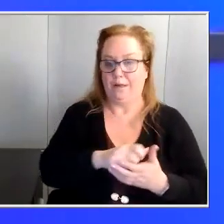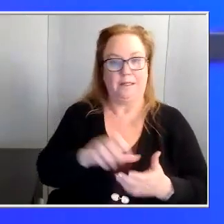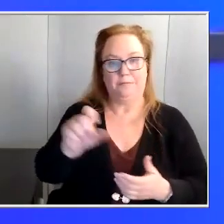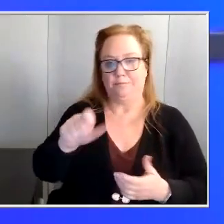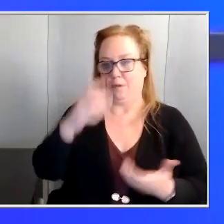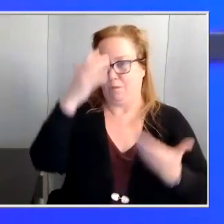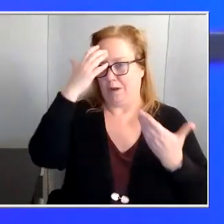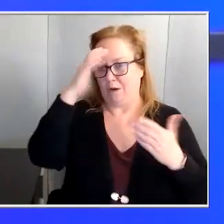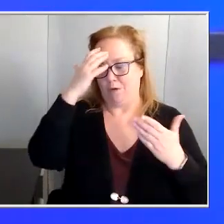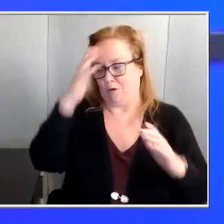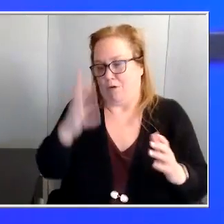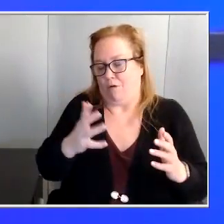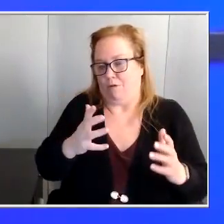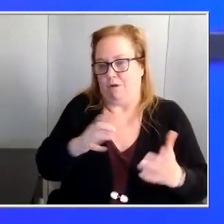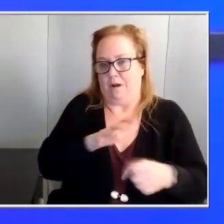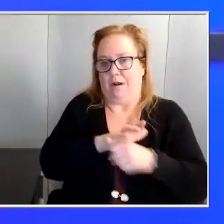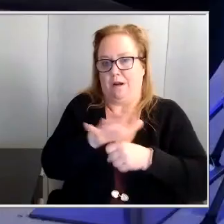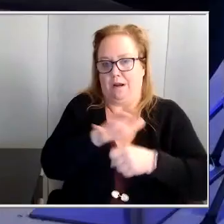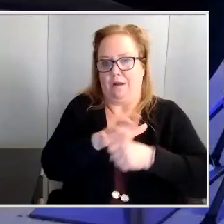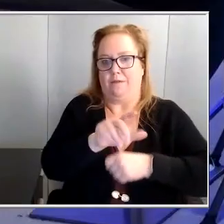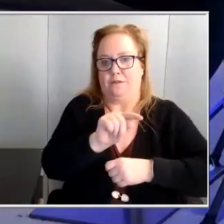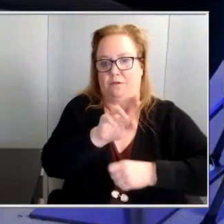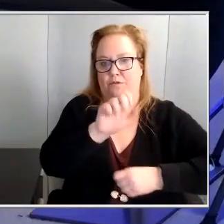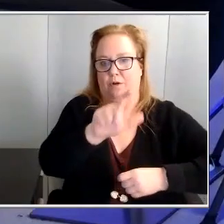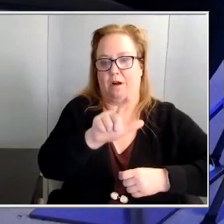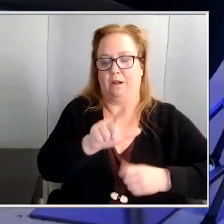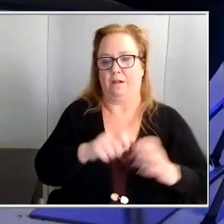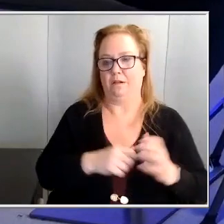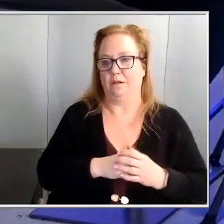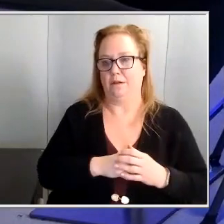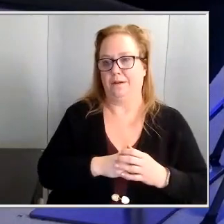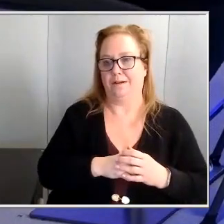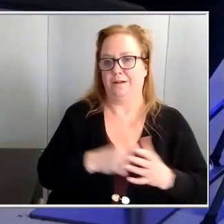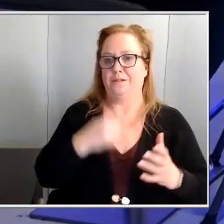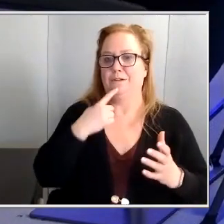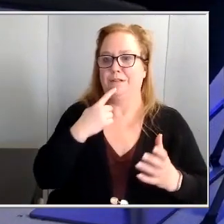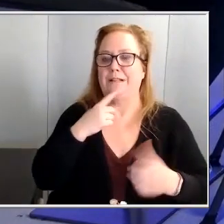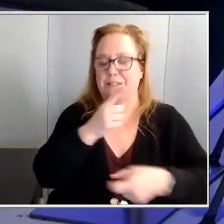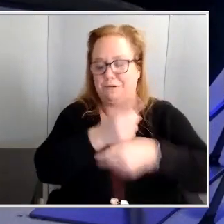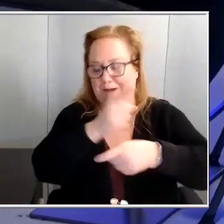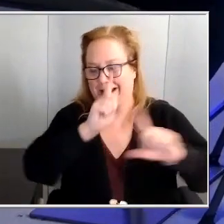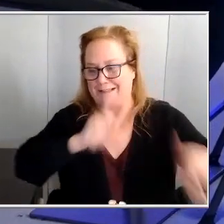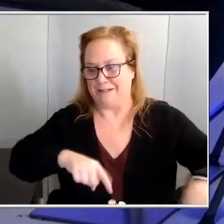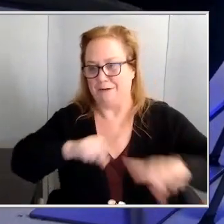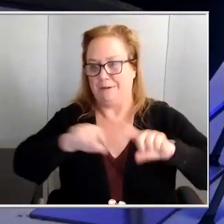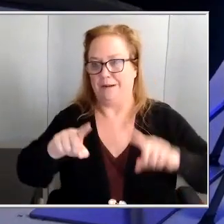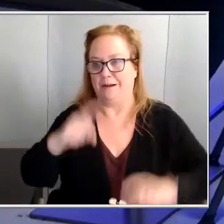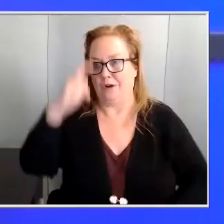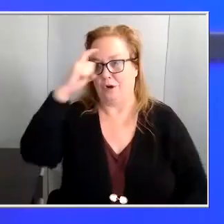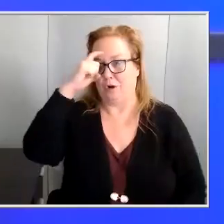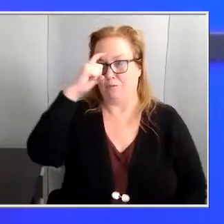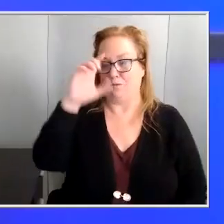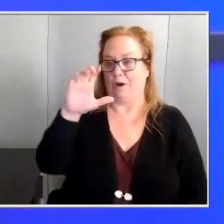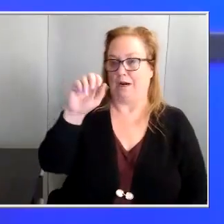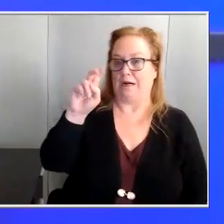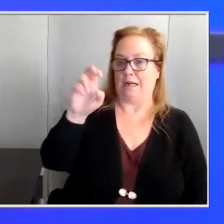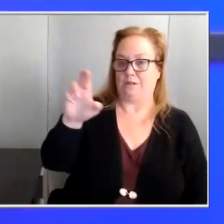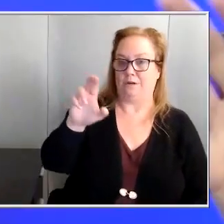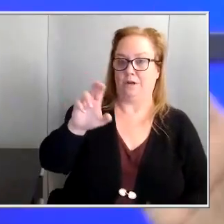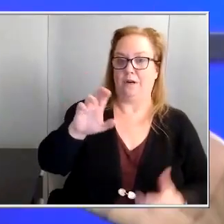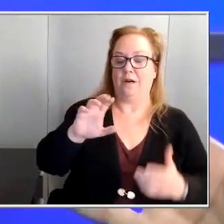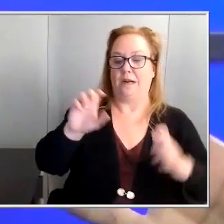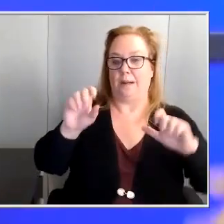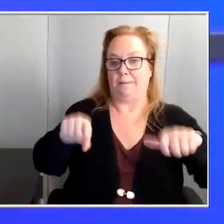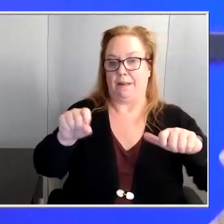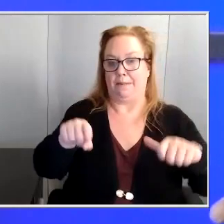why we're doing the trial. Okay, that's the appropriate answer, so tell us what you really think. I think for brain metastasis, it may turn out to be